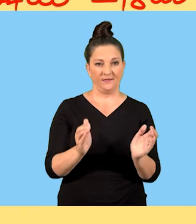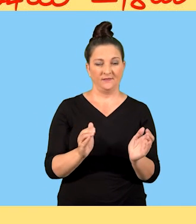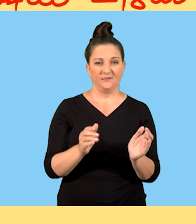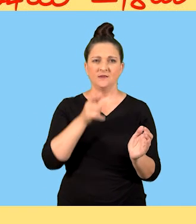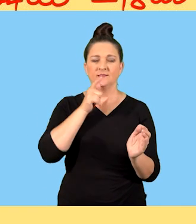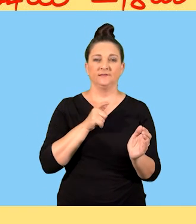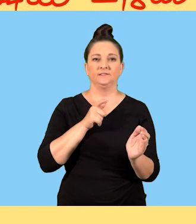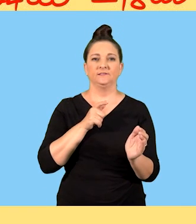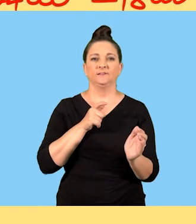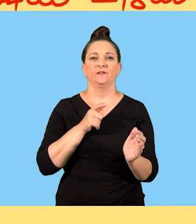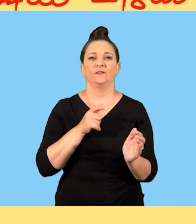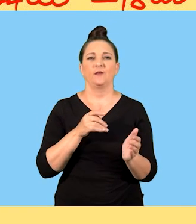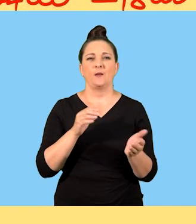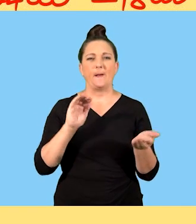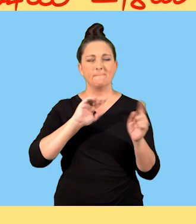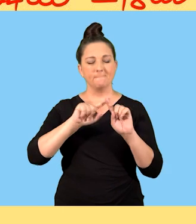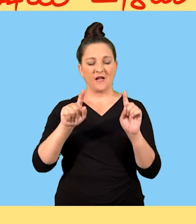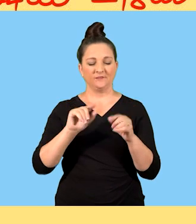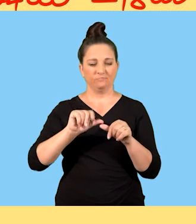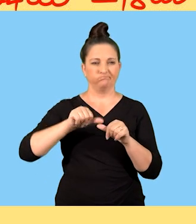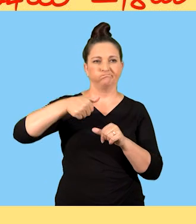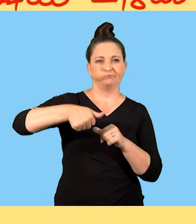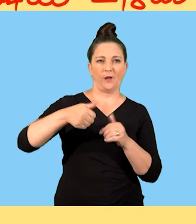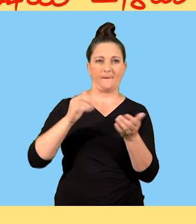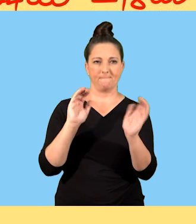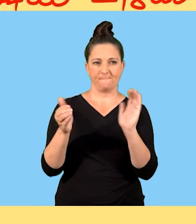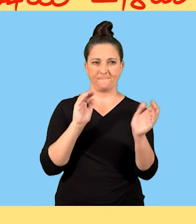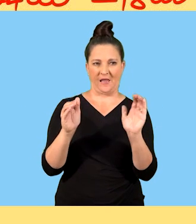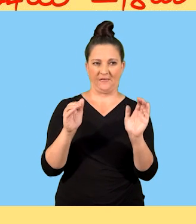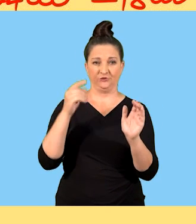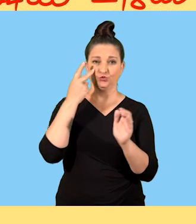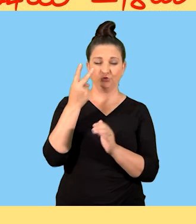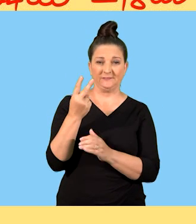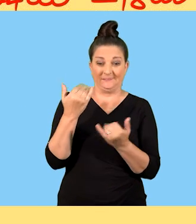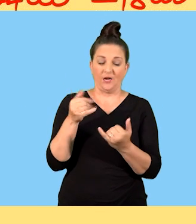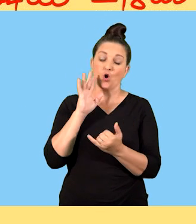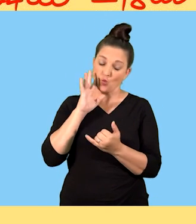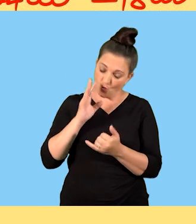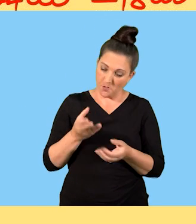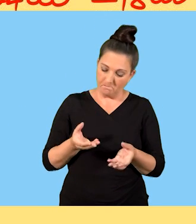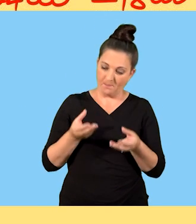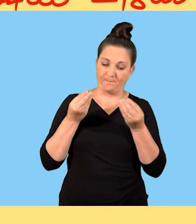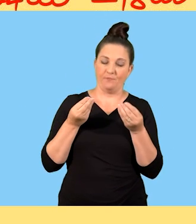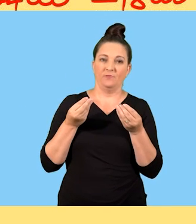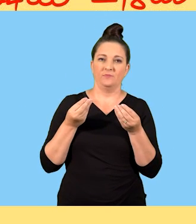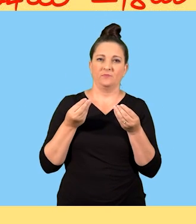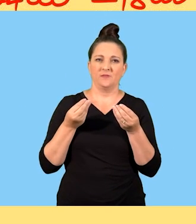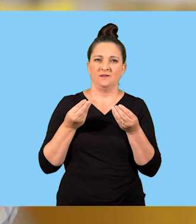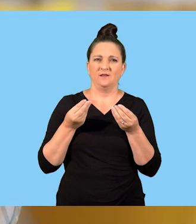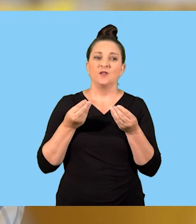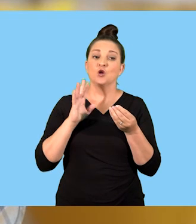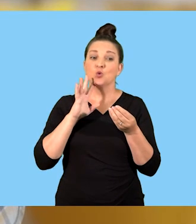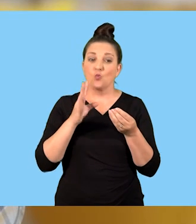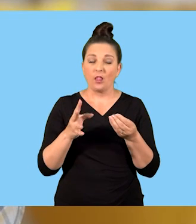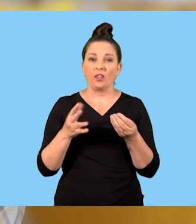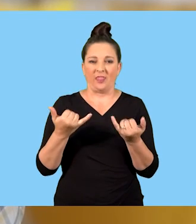we therefore say accrued income under the balance sheet account section, because this is still to be received by